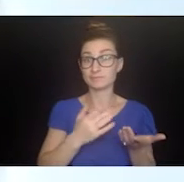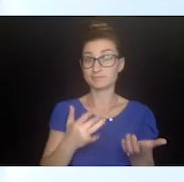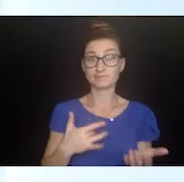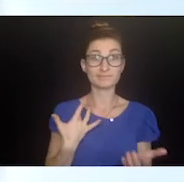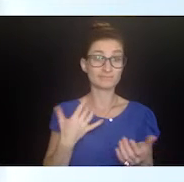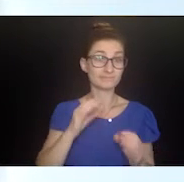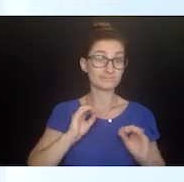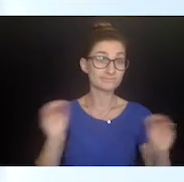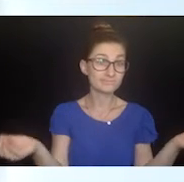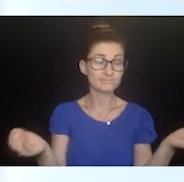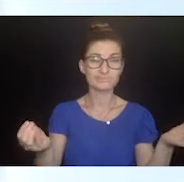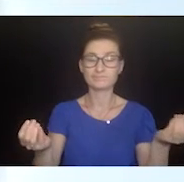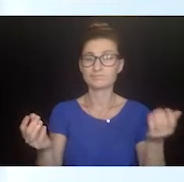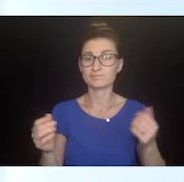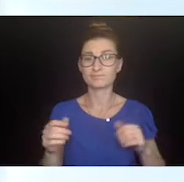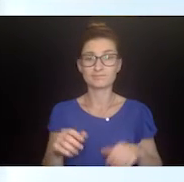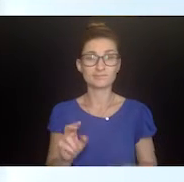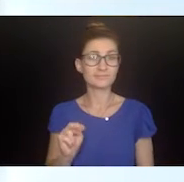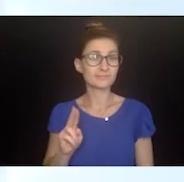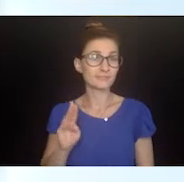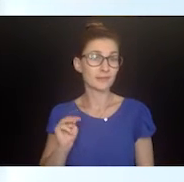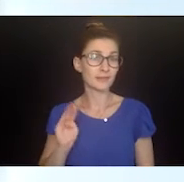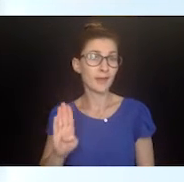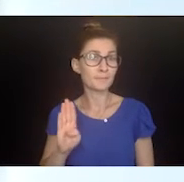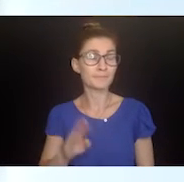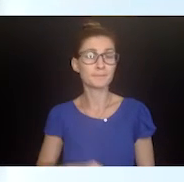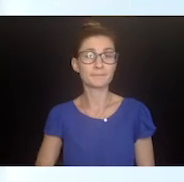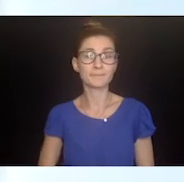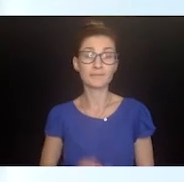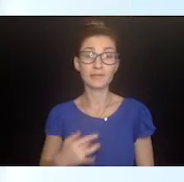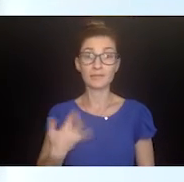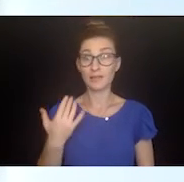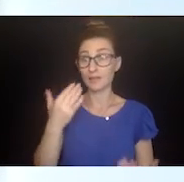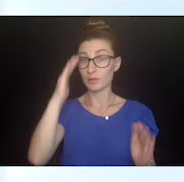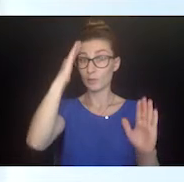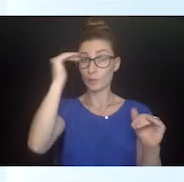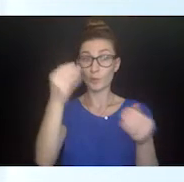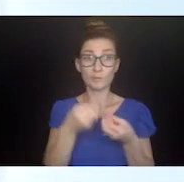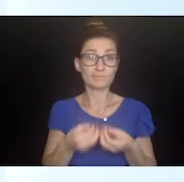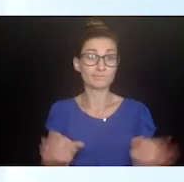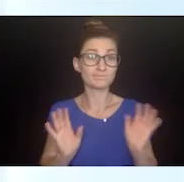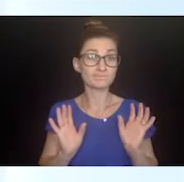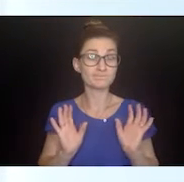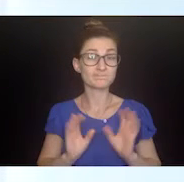numbing out the pain. I was feeling hopeless,